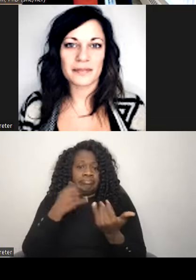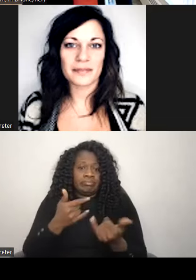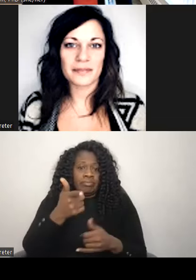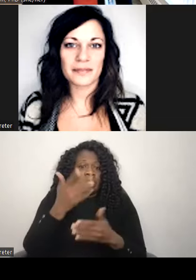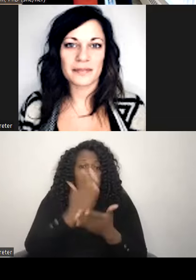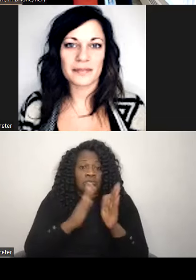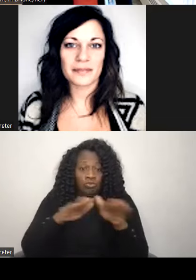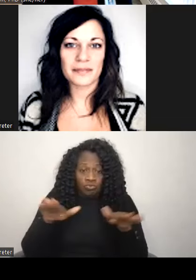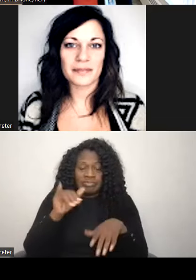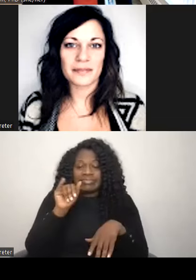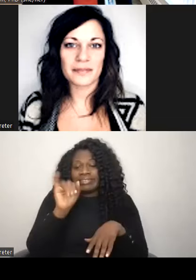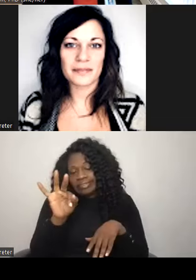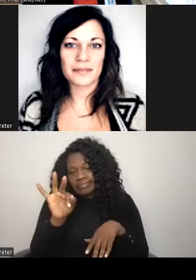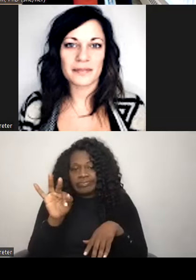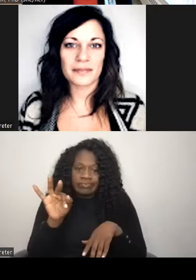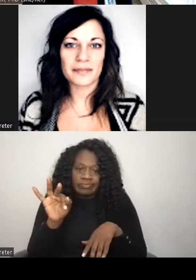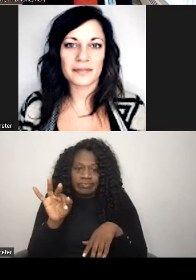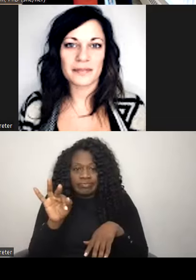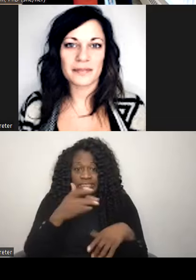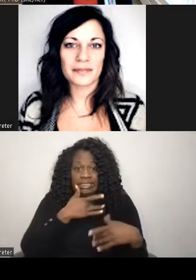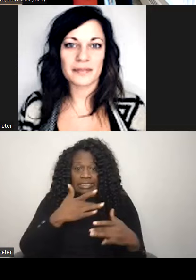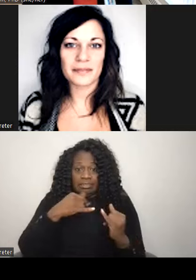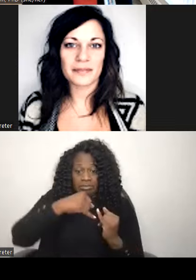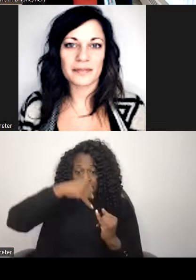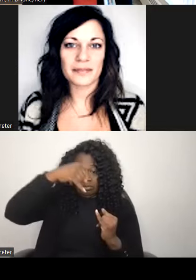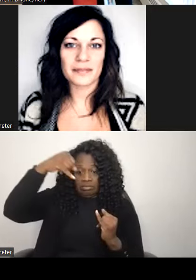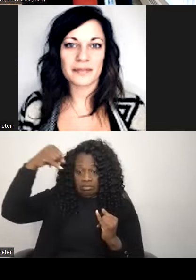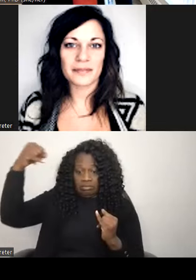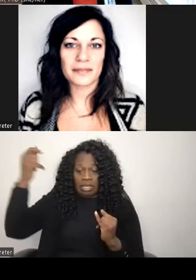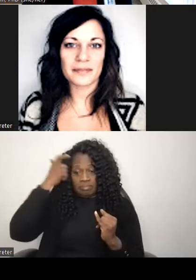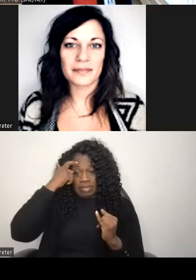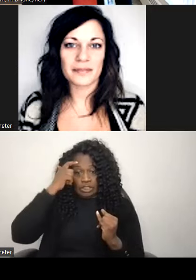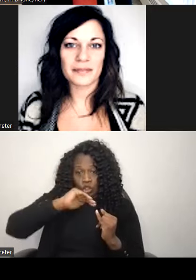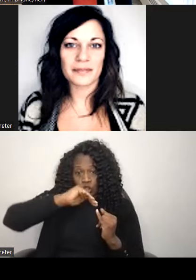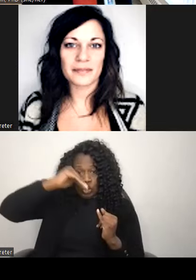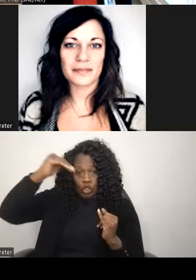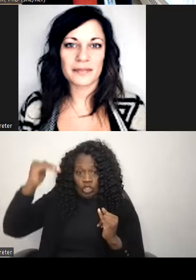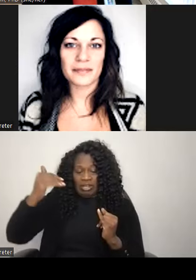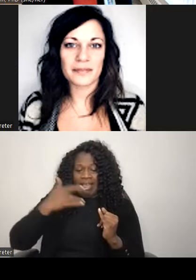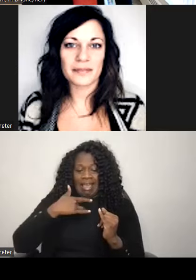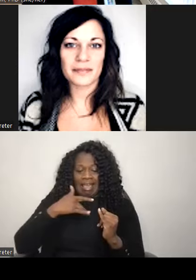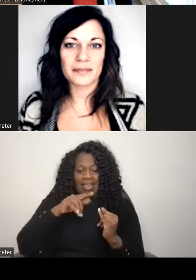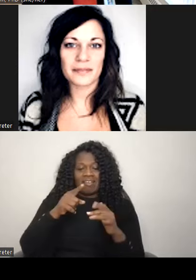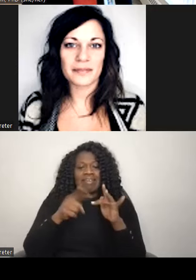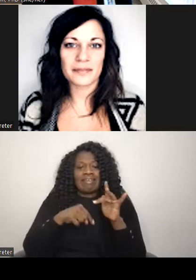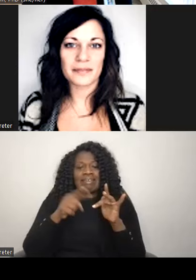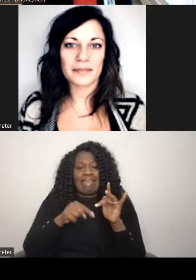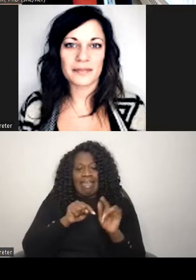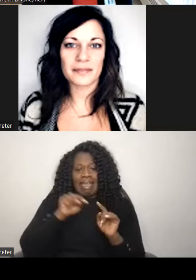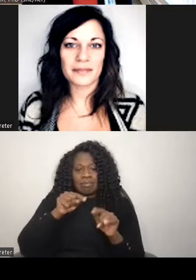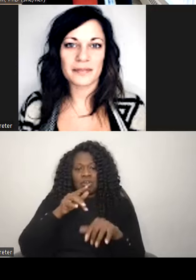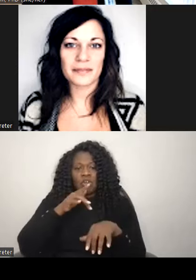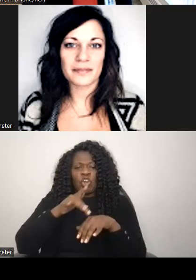some children, if this is the typically developmental curve, and there's a gap that is present early in